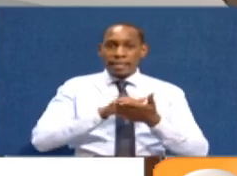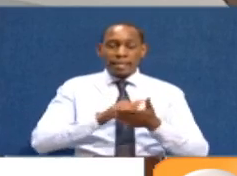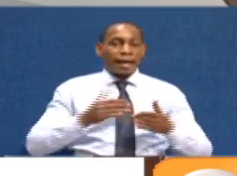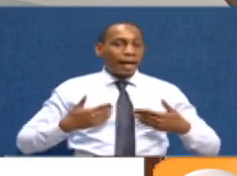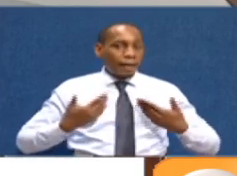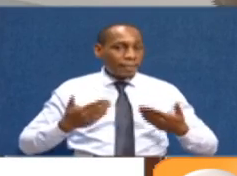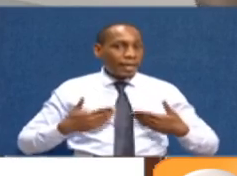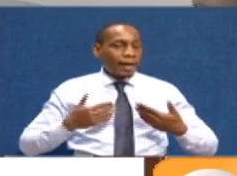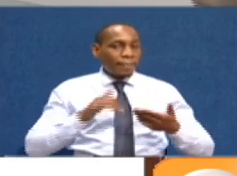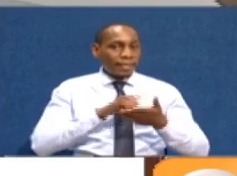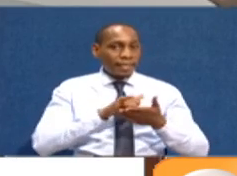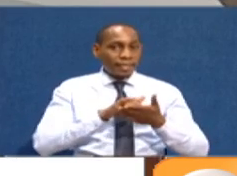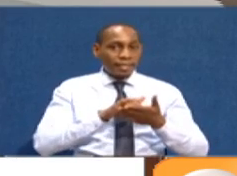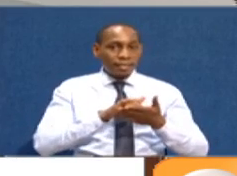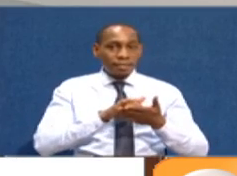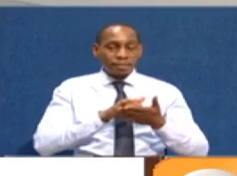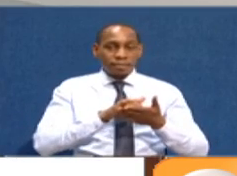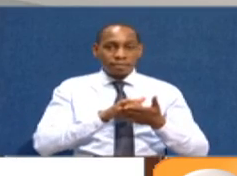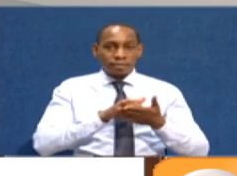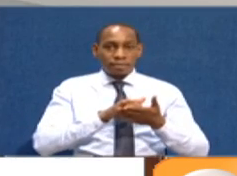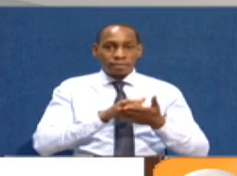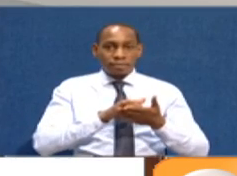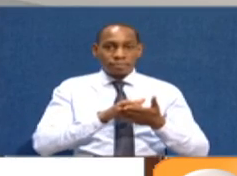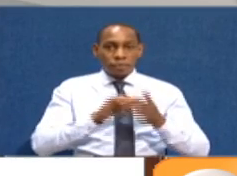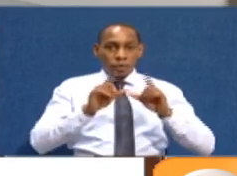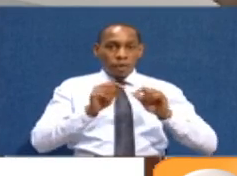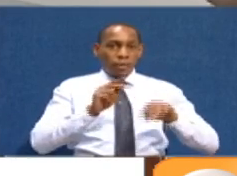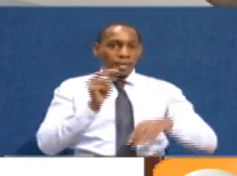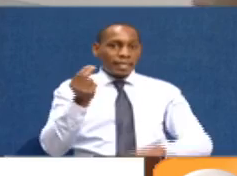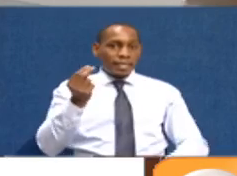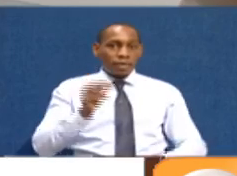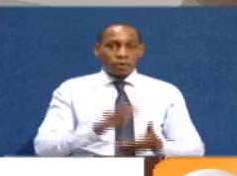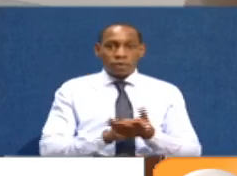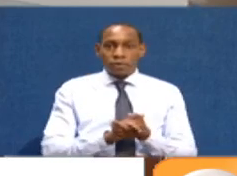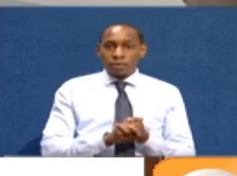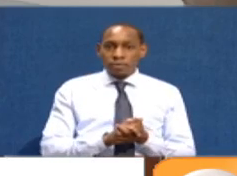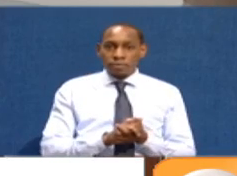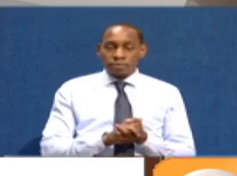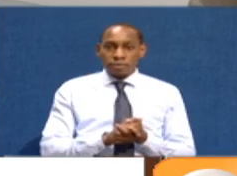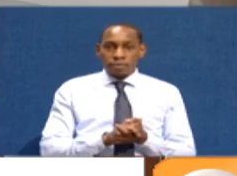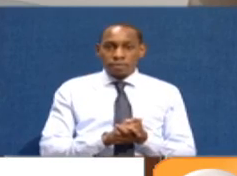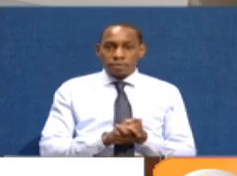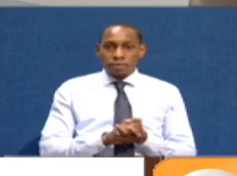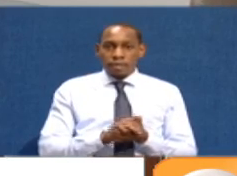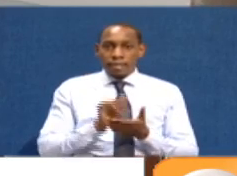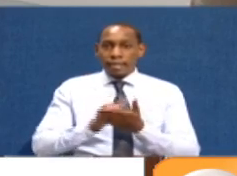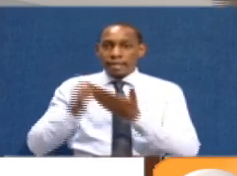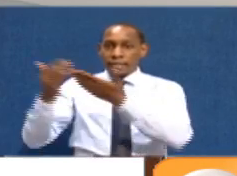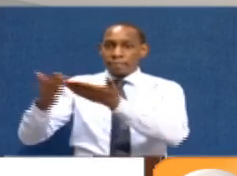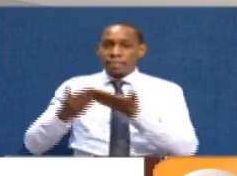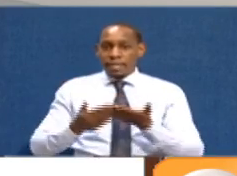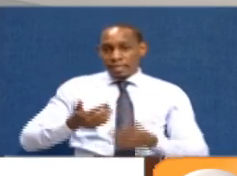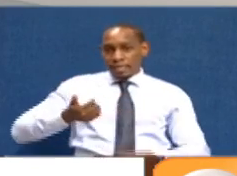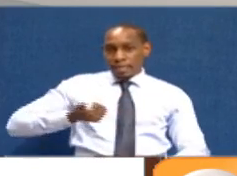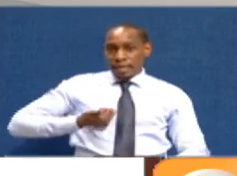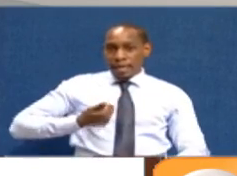I'm glad, I'll say it in English and then Kikuyu and then translate it. Yeah. She